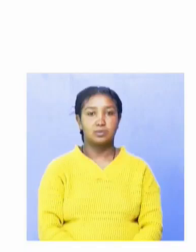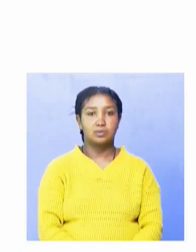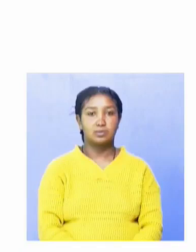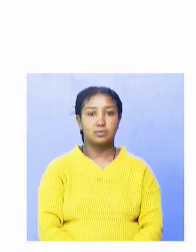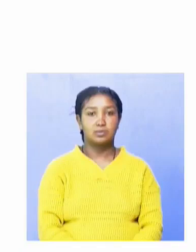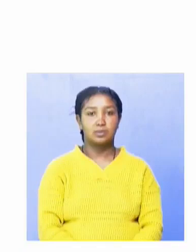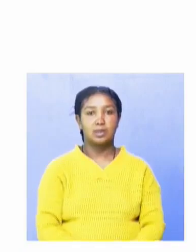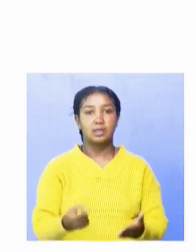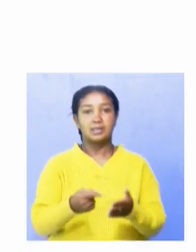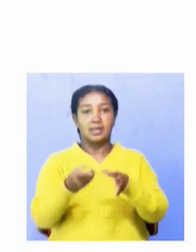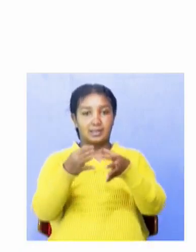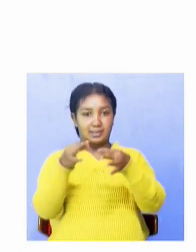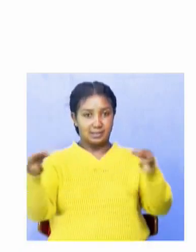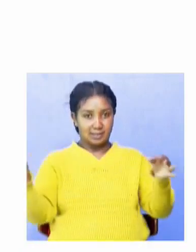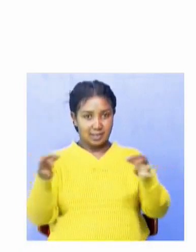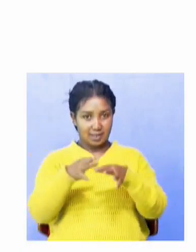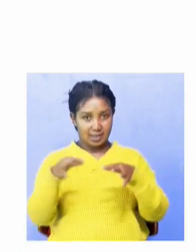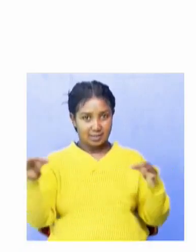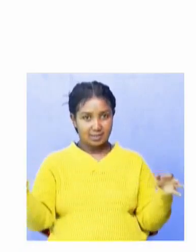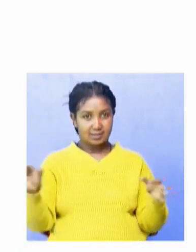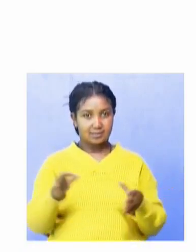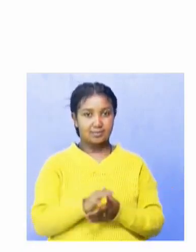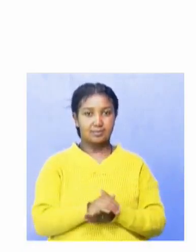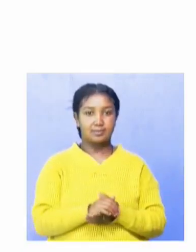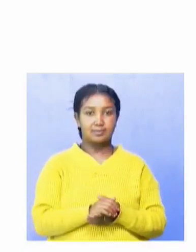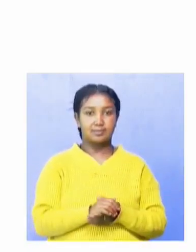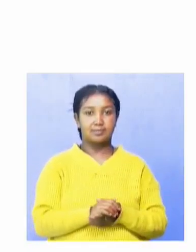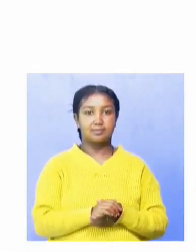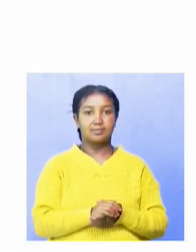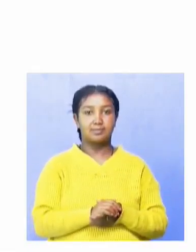This sentence